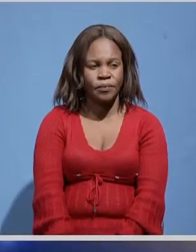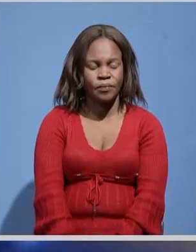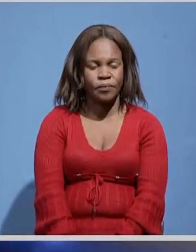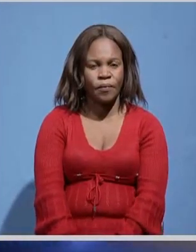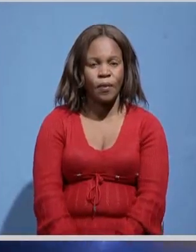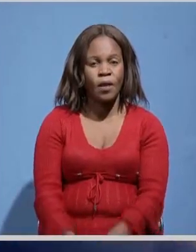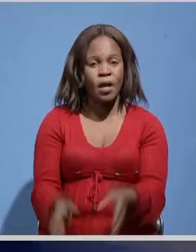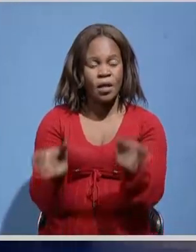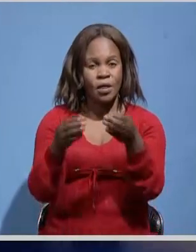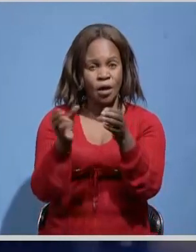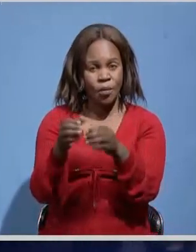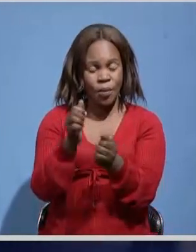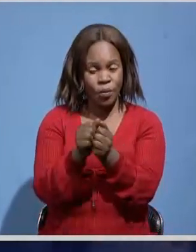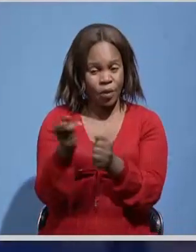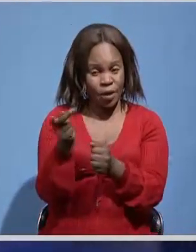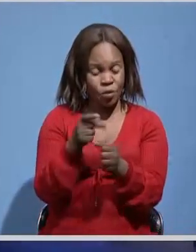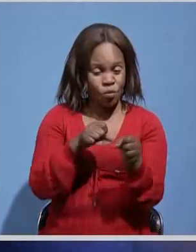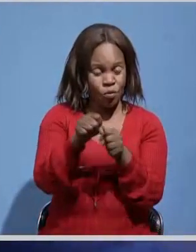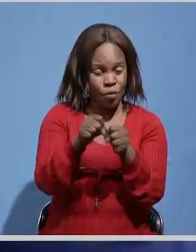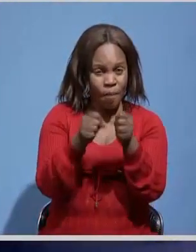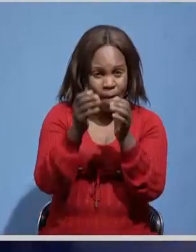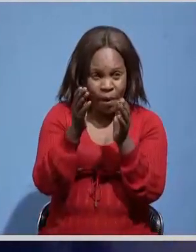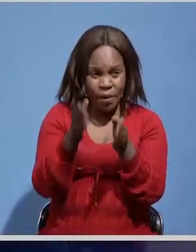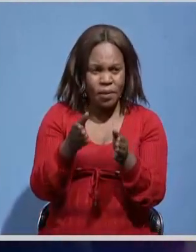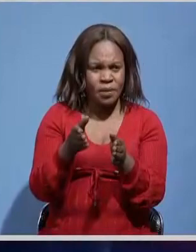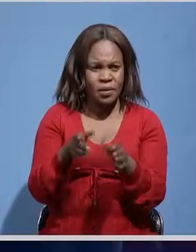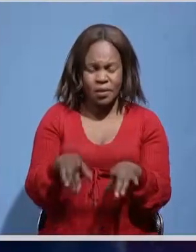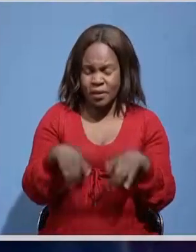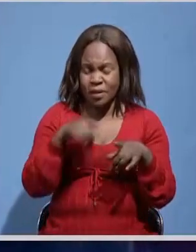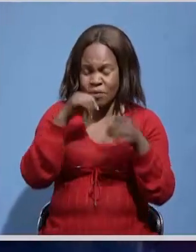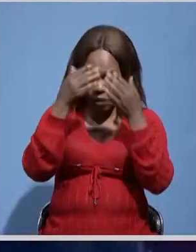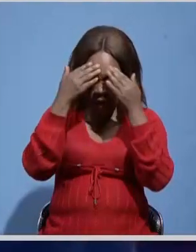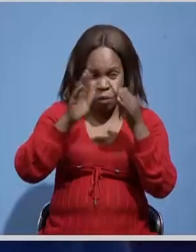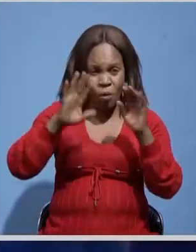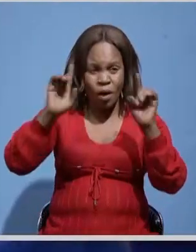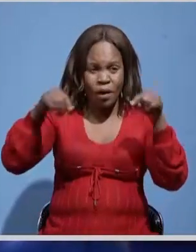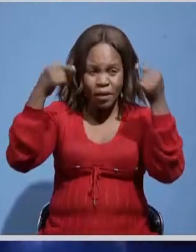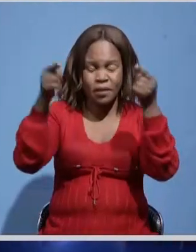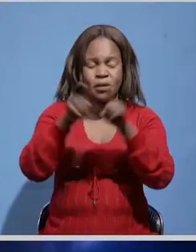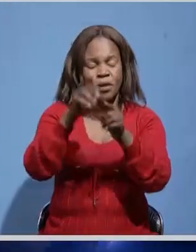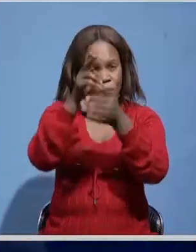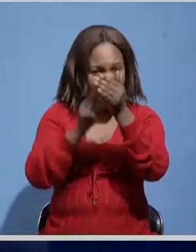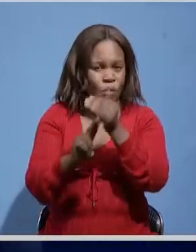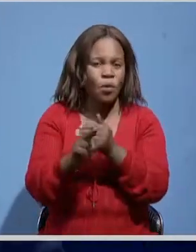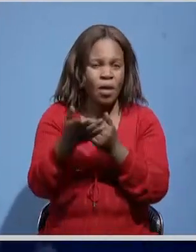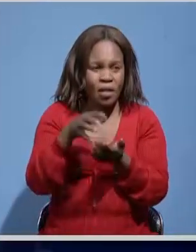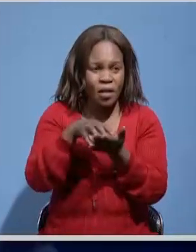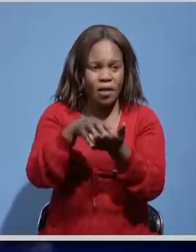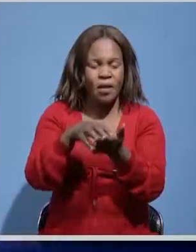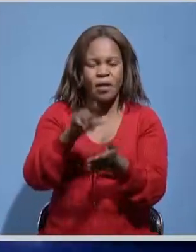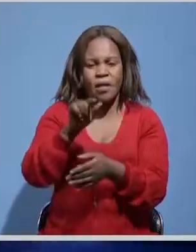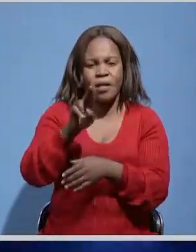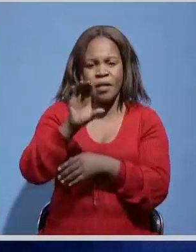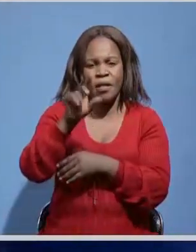The communities in which the two legendary boxers live are not aware of their success and honor. This is the case of Lucky